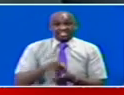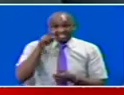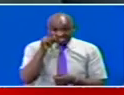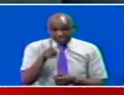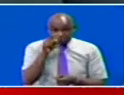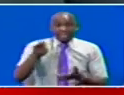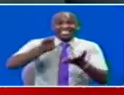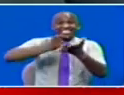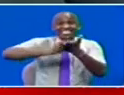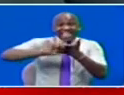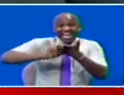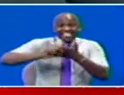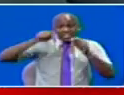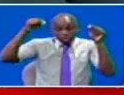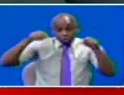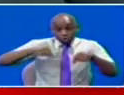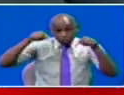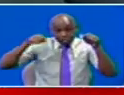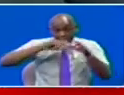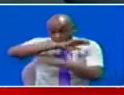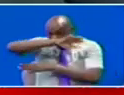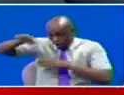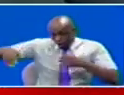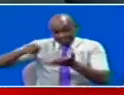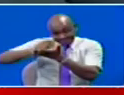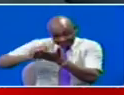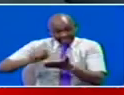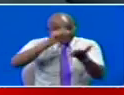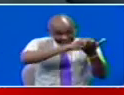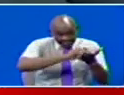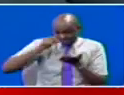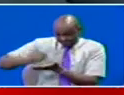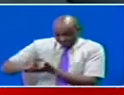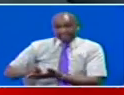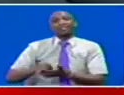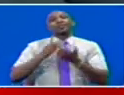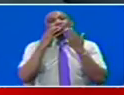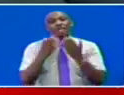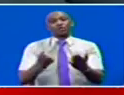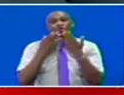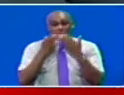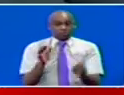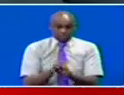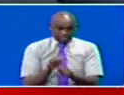be signed today by all the parties. Otherwise, thank you very much.